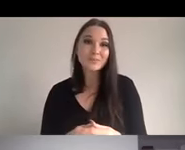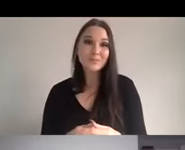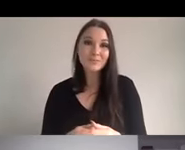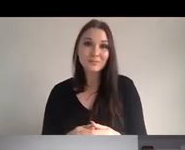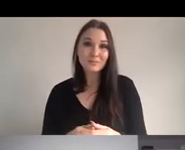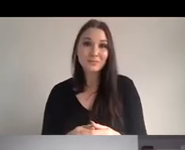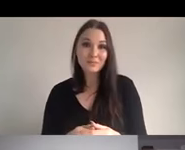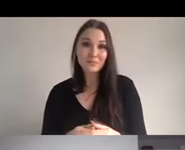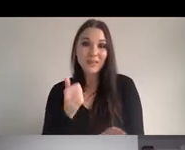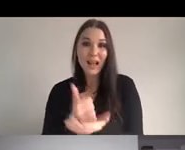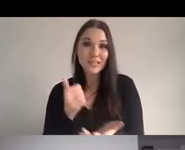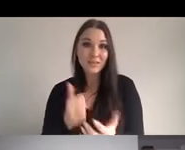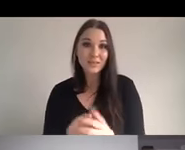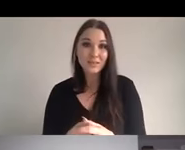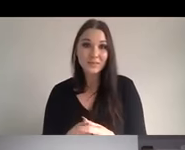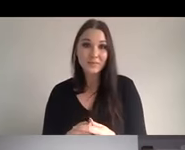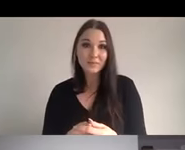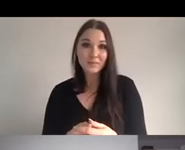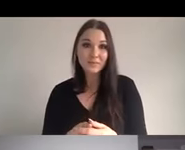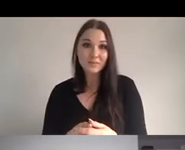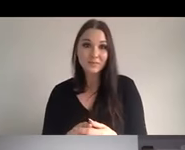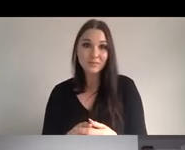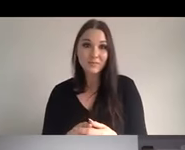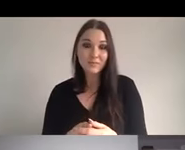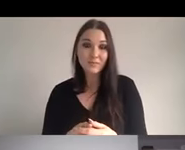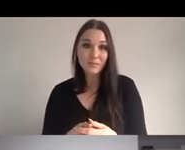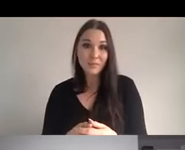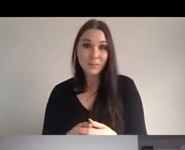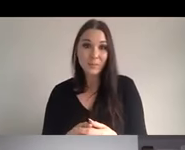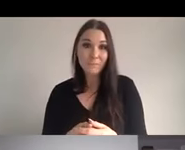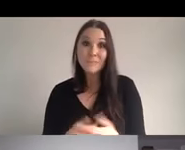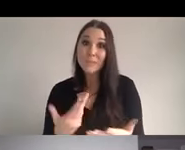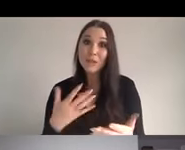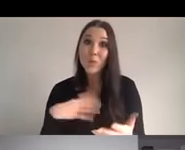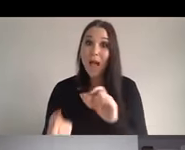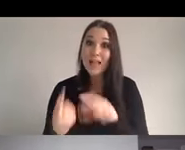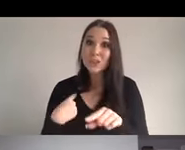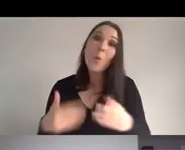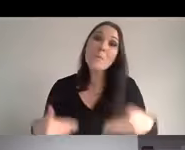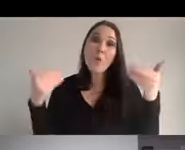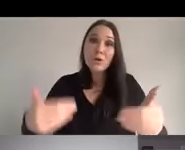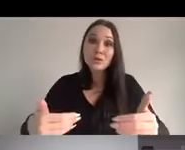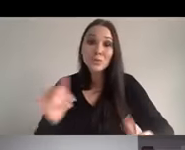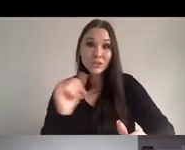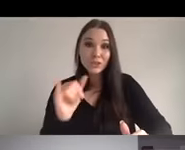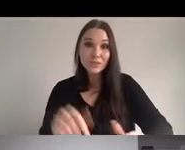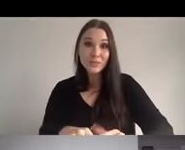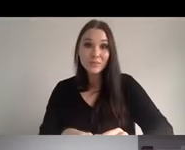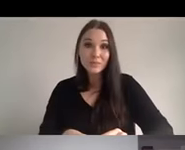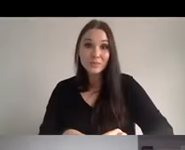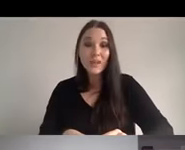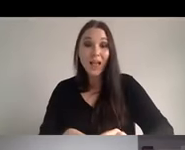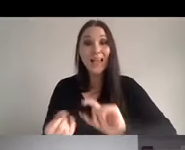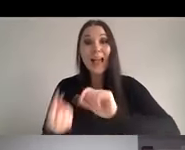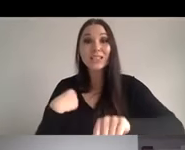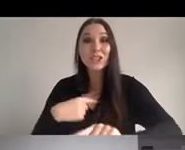Excellent, excellent. Stefan, do you want to answer, or do you want to move on to the next one? Do you think we covered? No, just I can answer, but